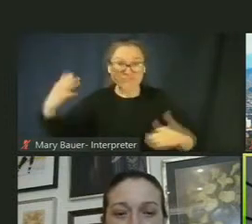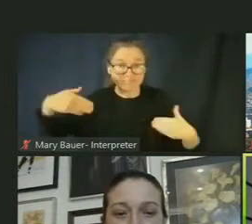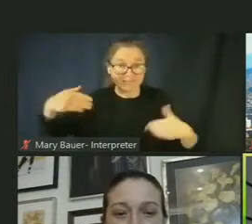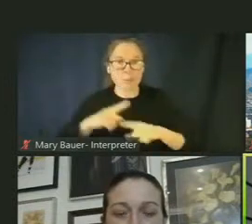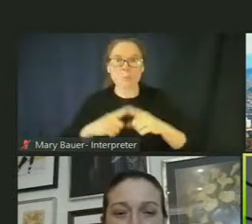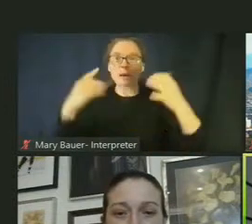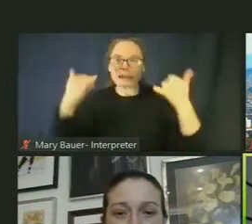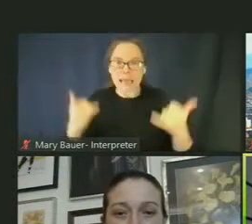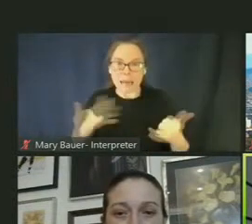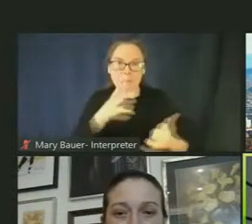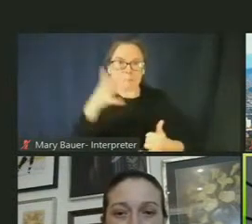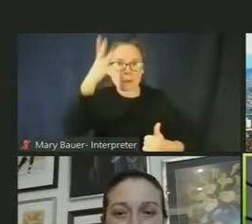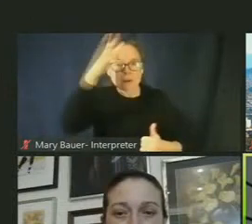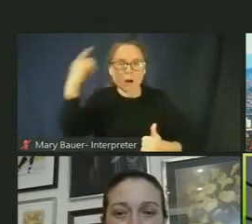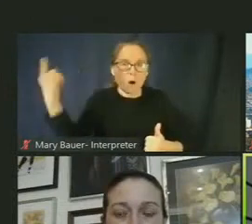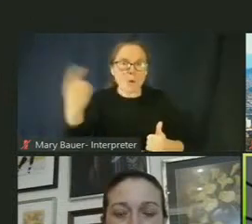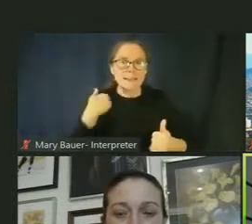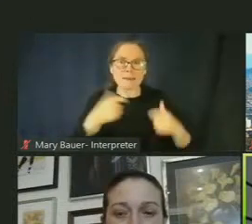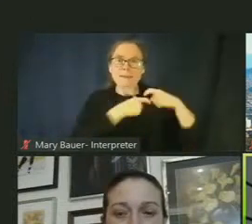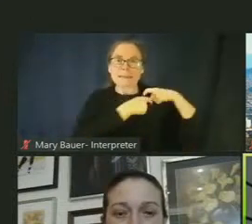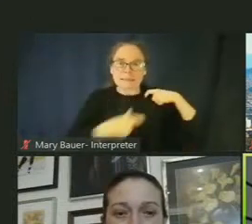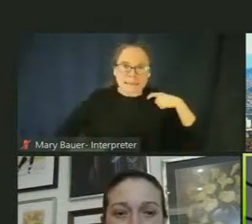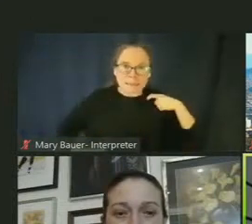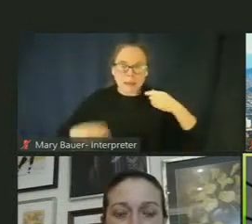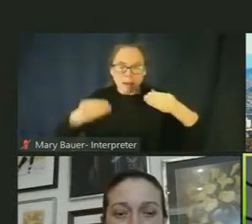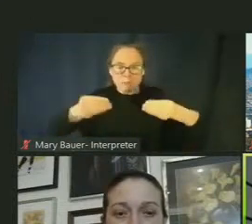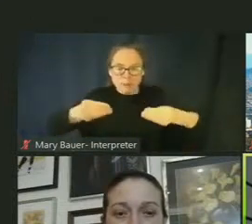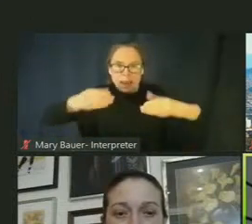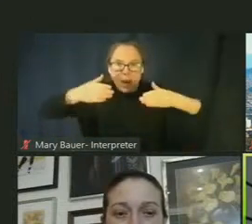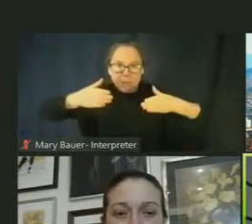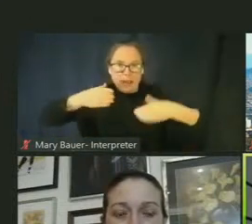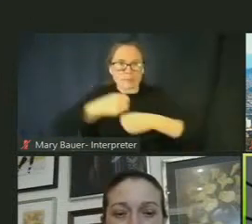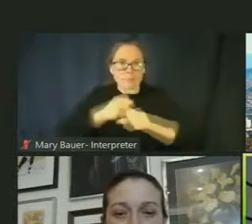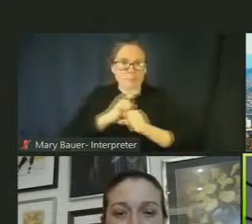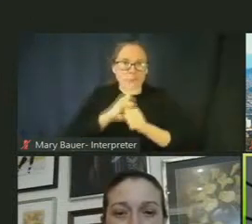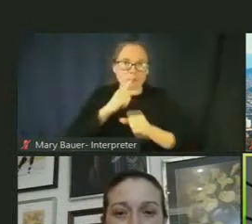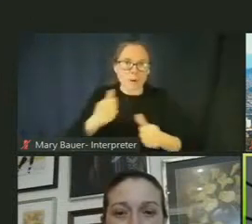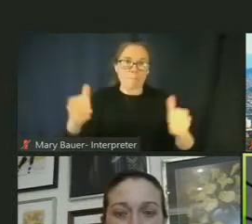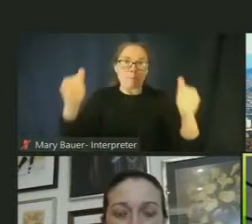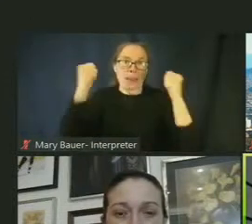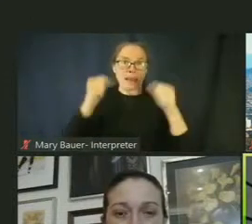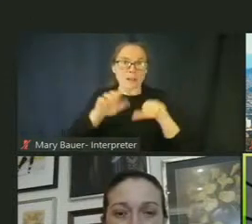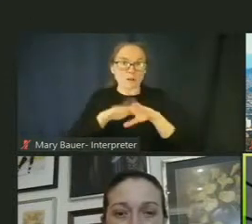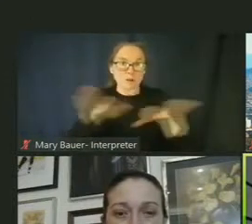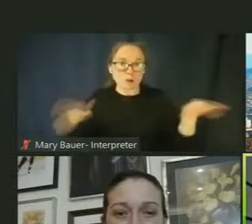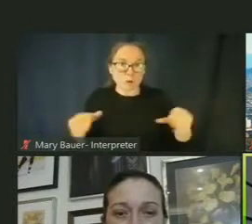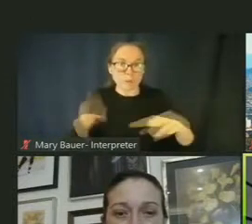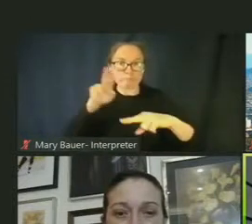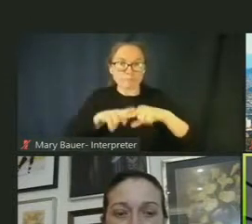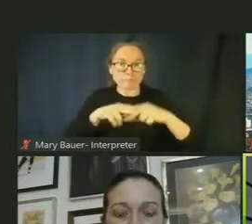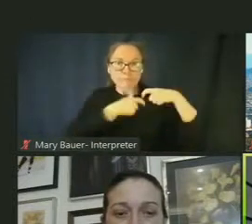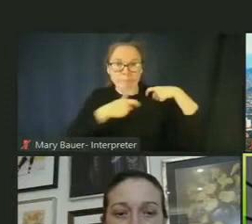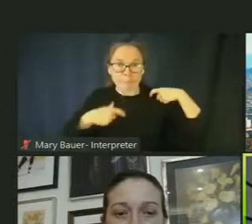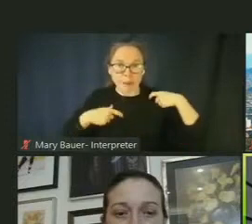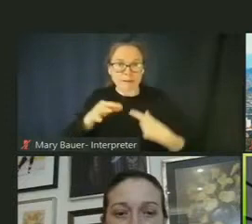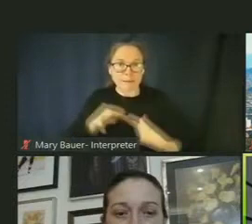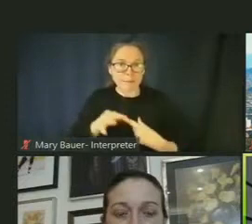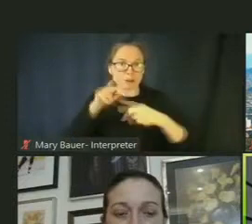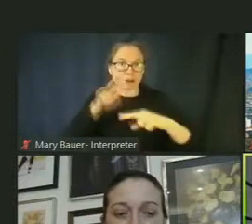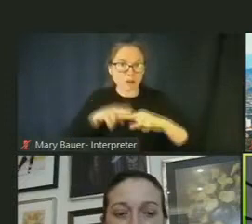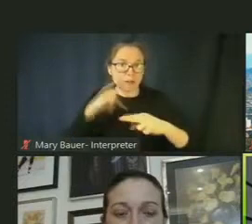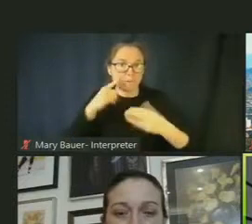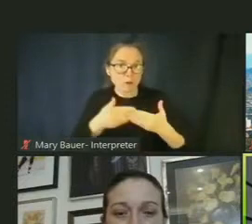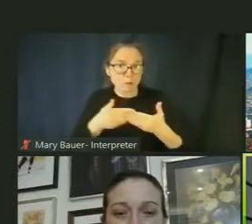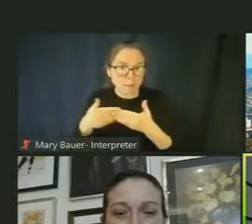seatbelt, without airbags, and without making sure that my nieces are seatbelted in the back seat with a car seat. And so I think about that, right? Back in